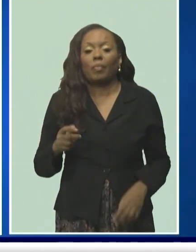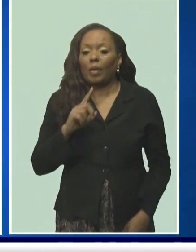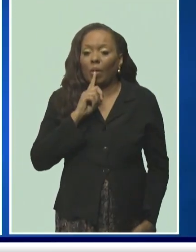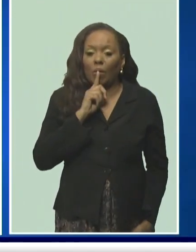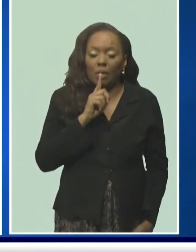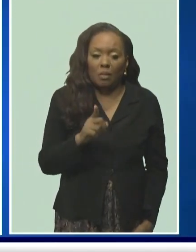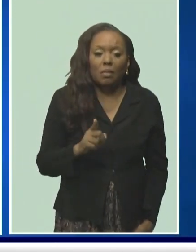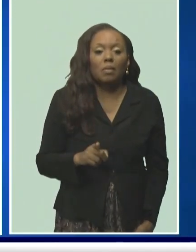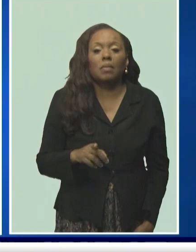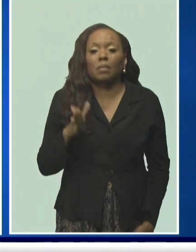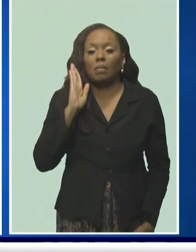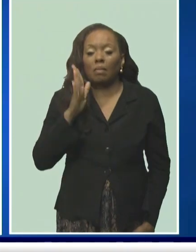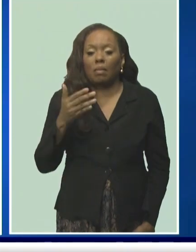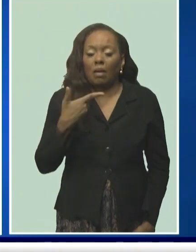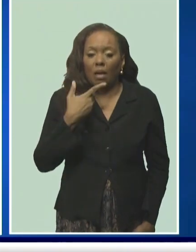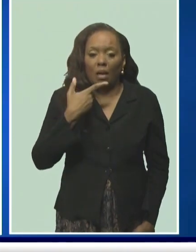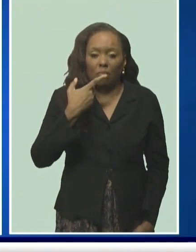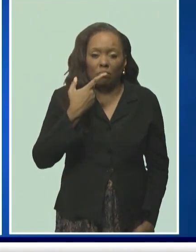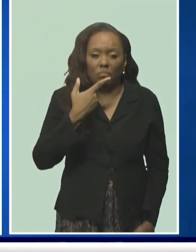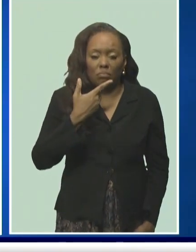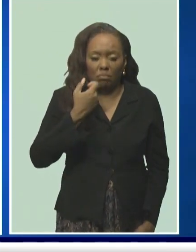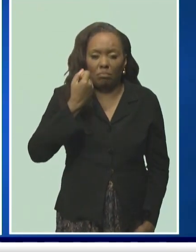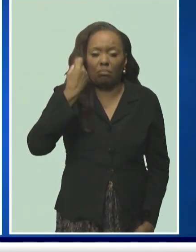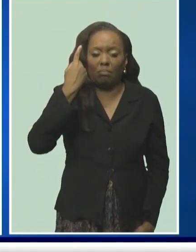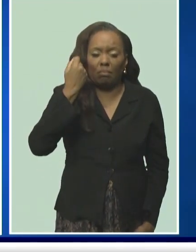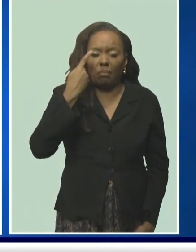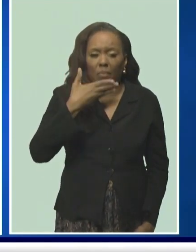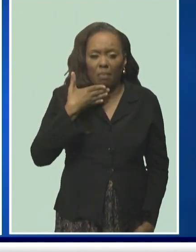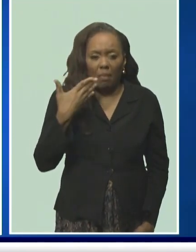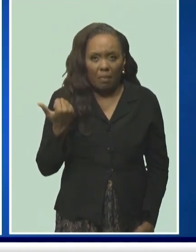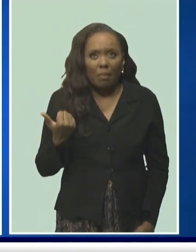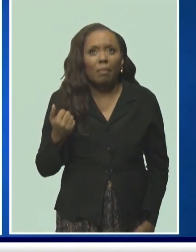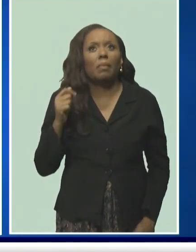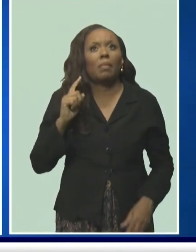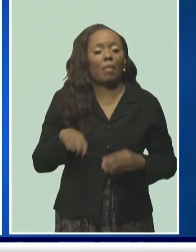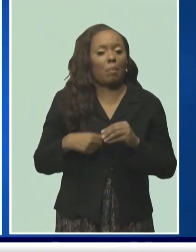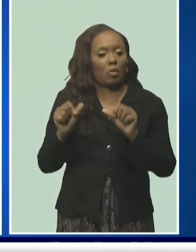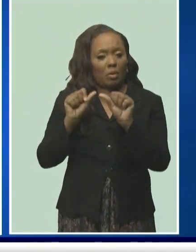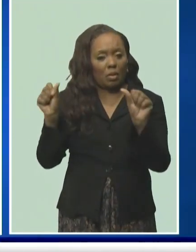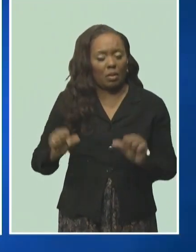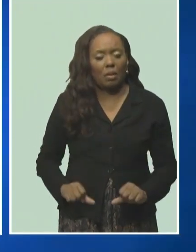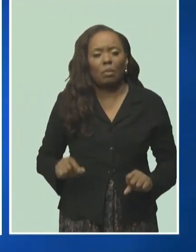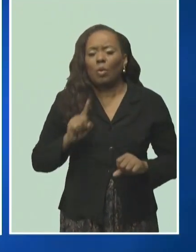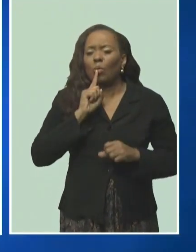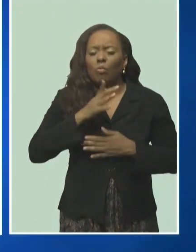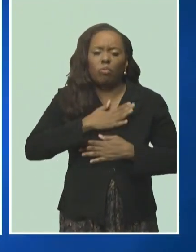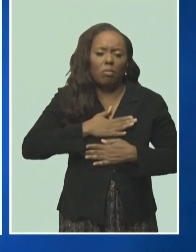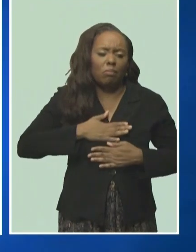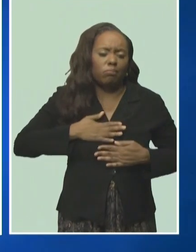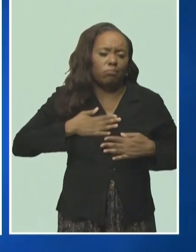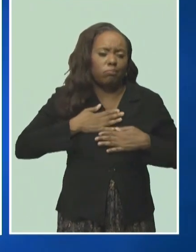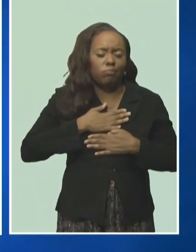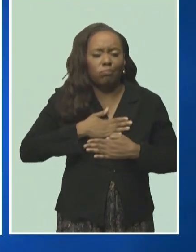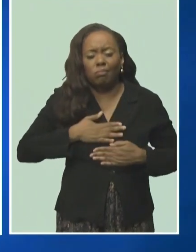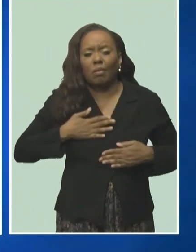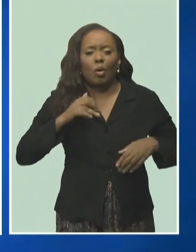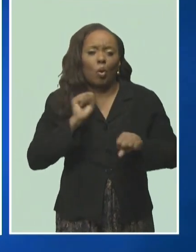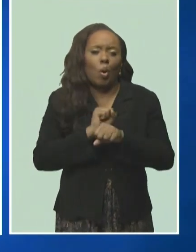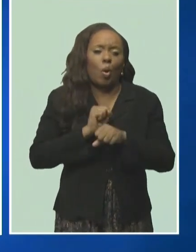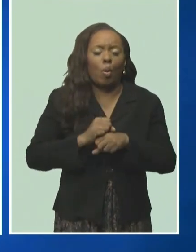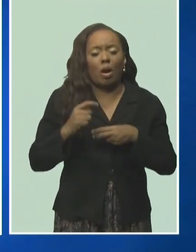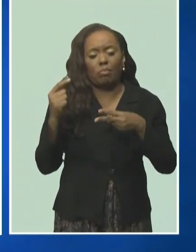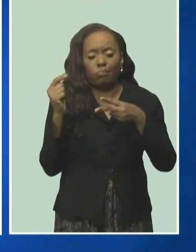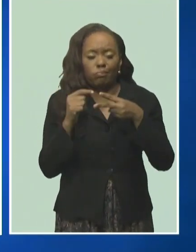will not only have a better understanding of the installation, but also great appreciation of the work and the